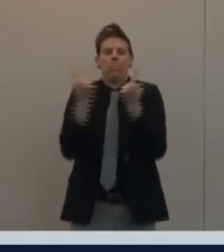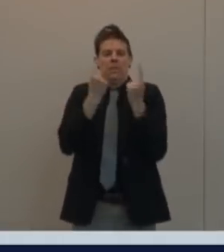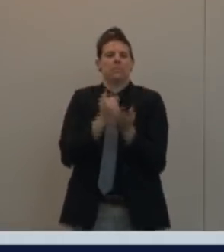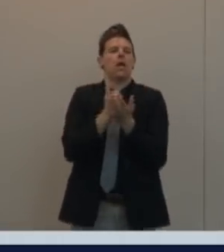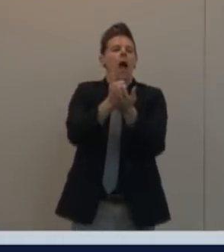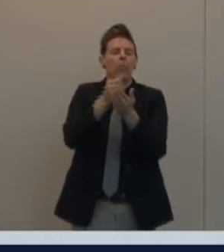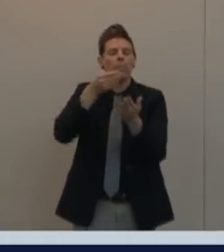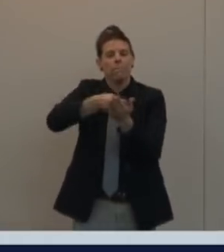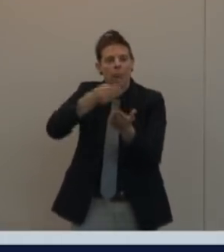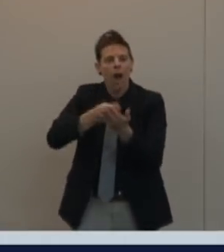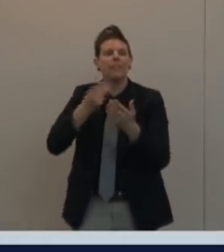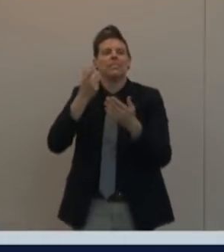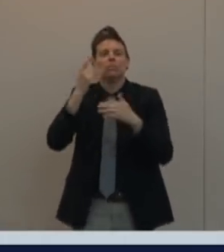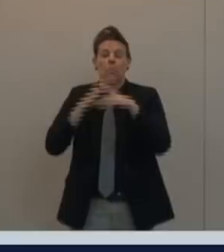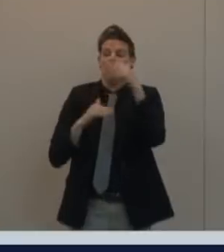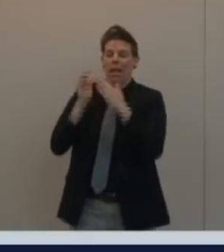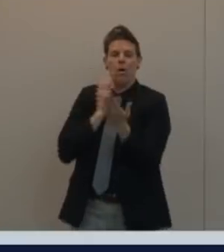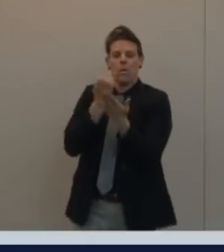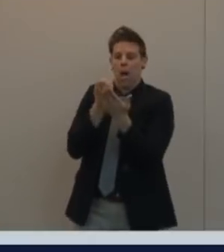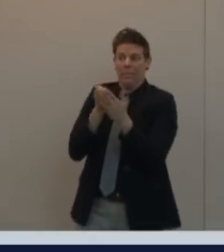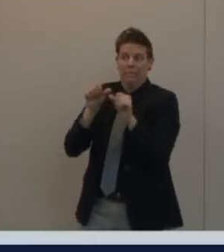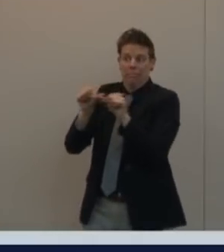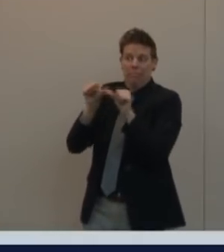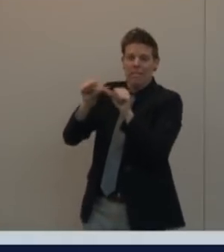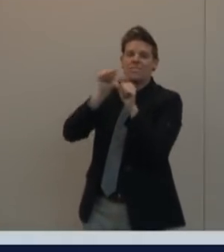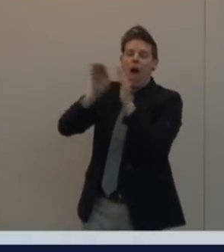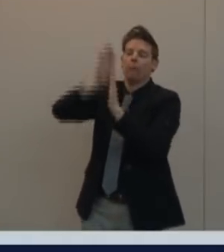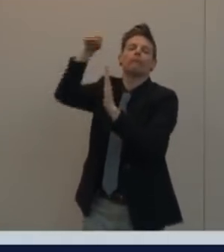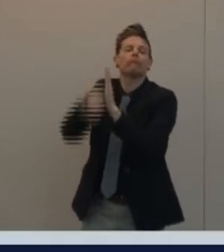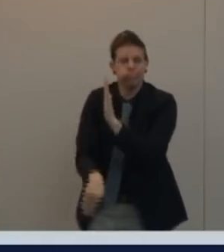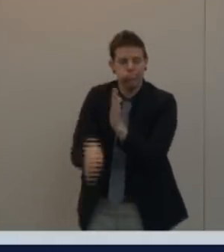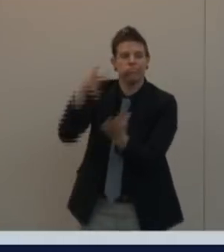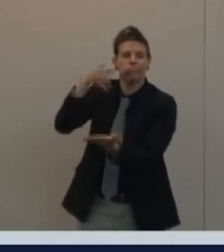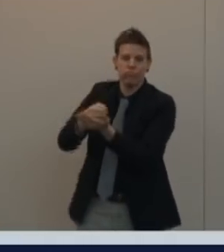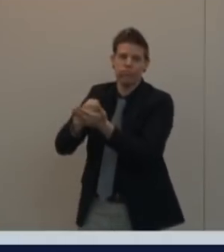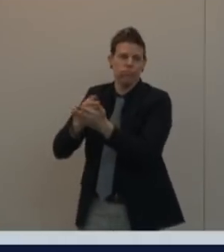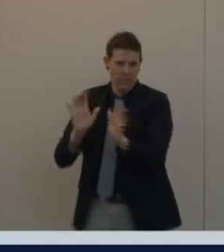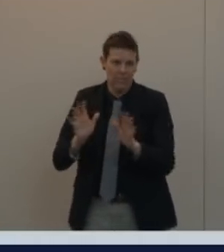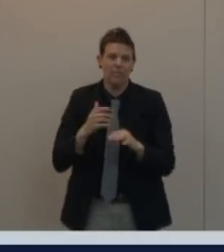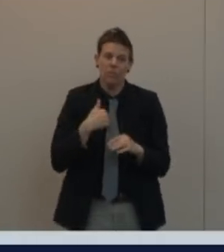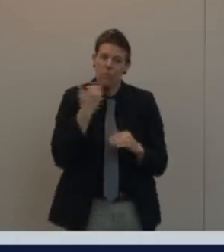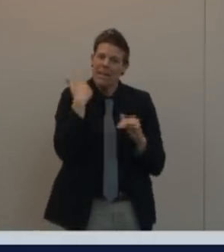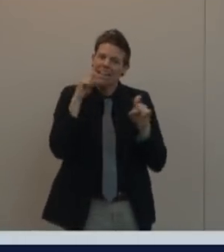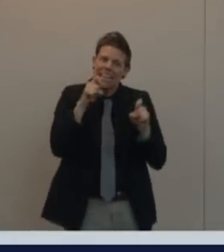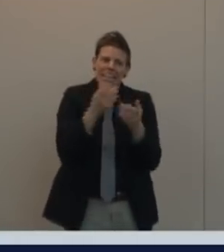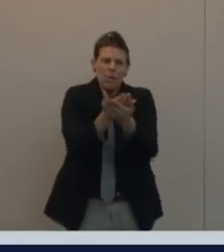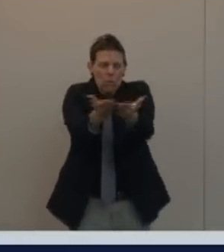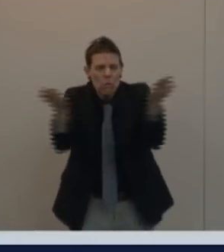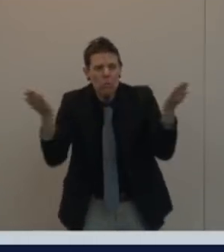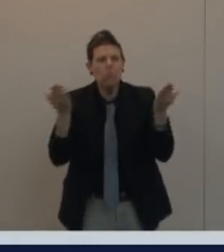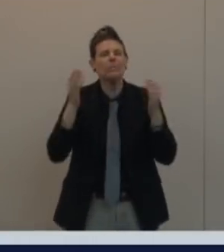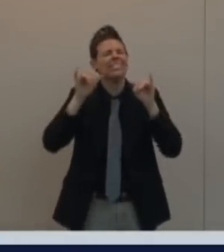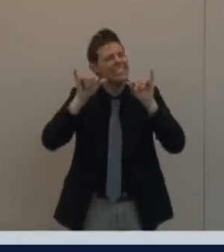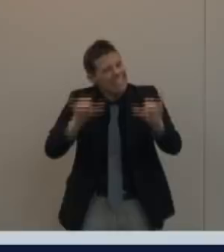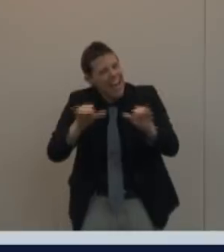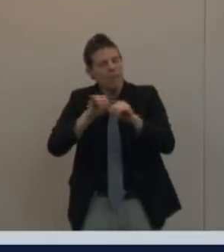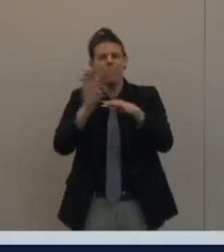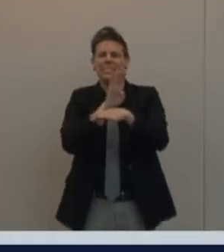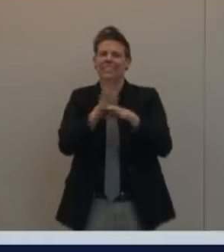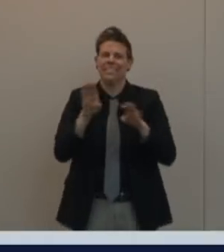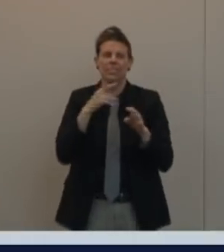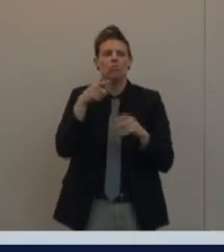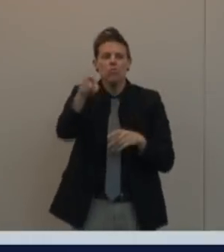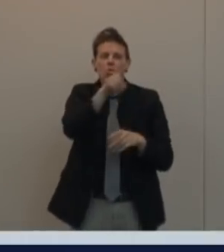these loans will make more sense over the long haul. But for right now, we need you to stay in business, and we want you to keep your